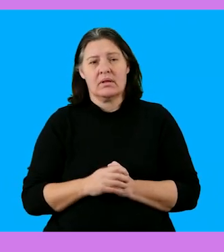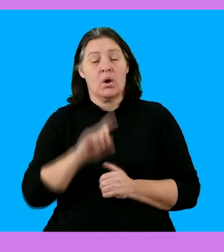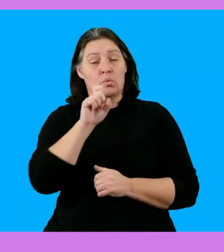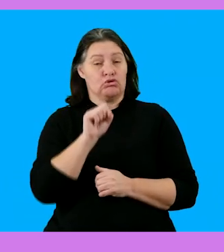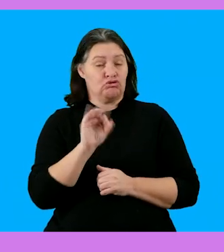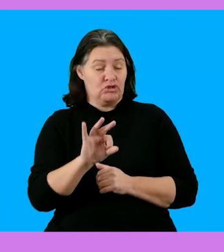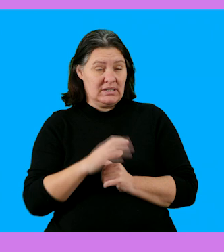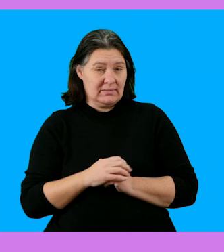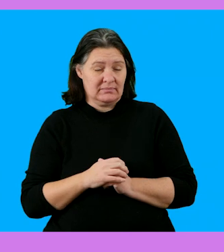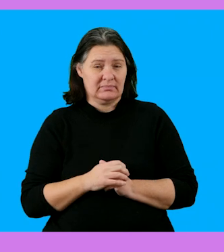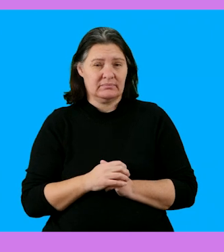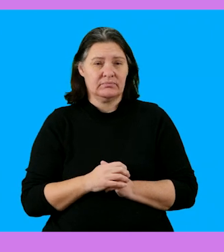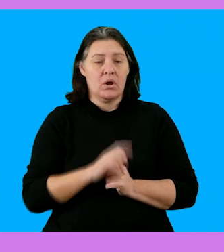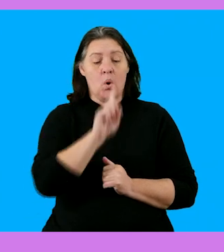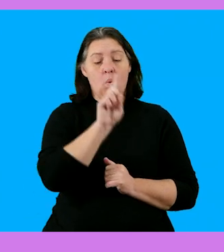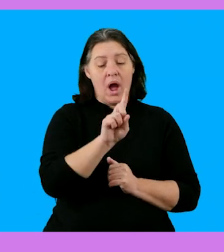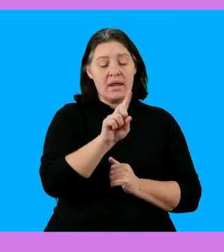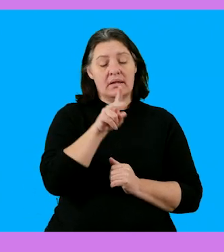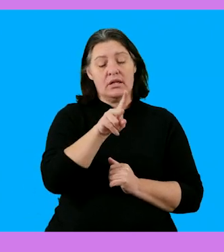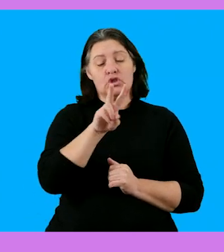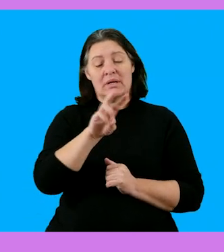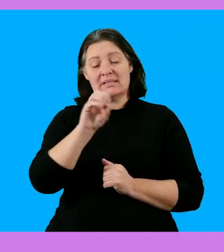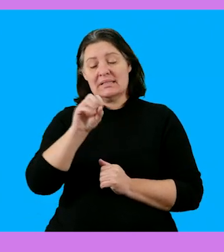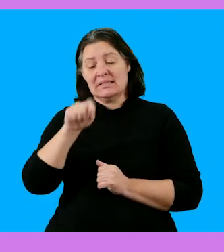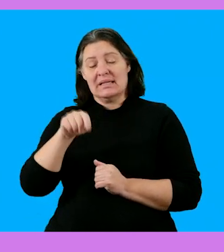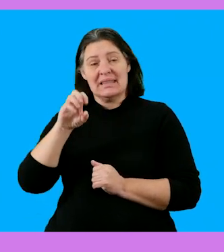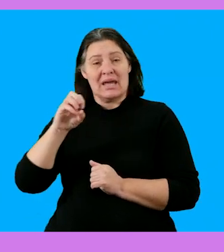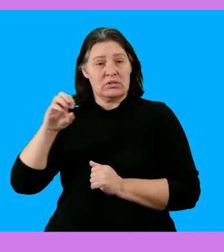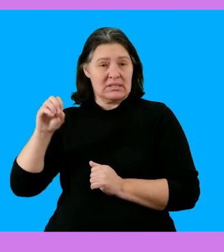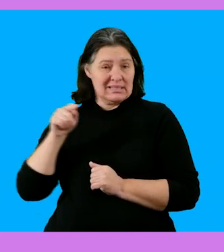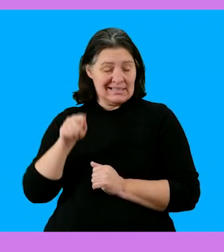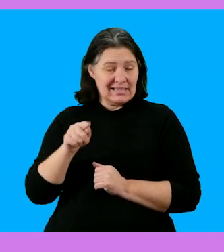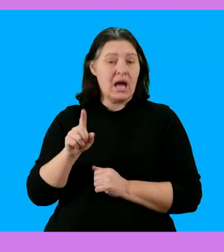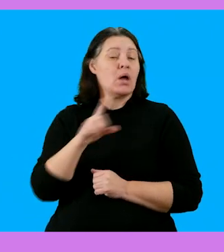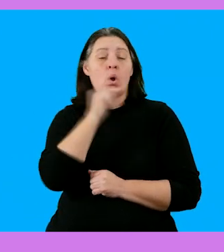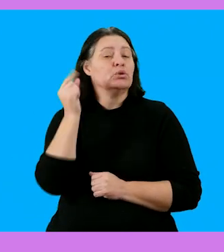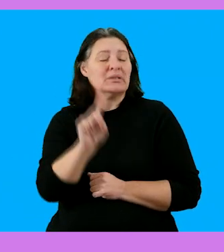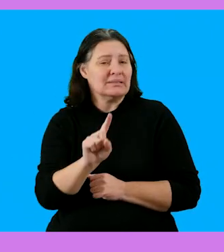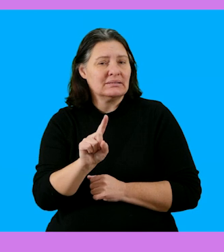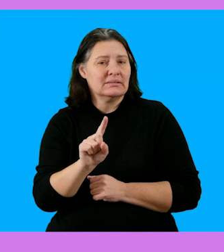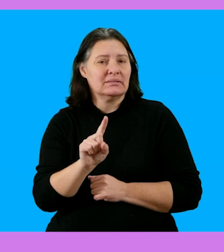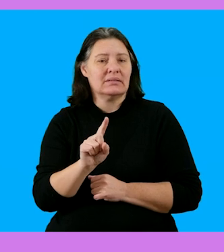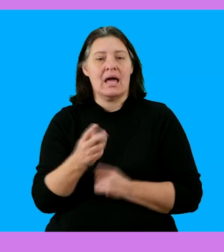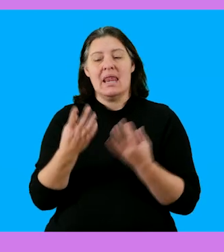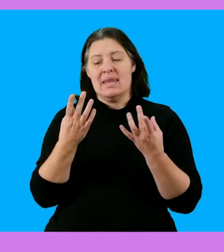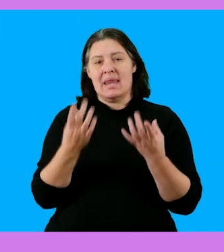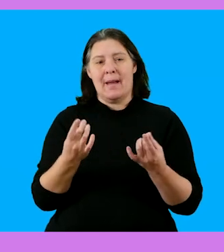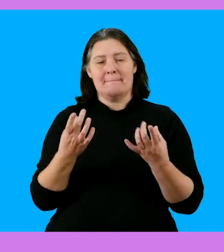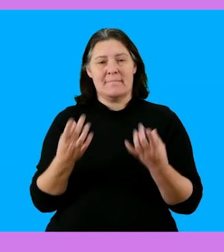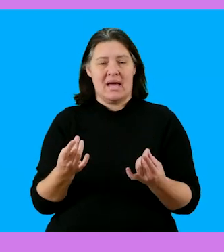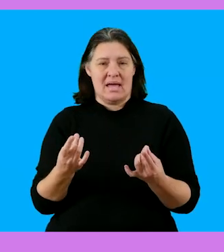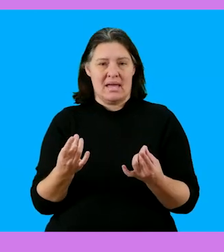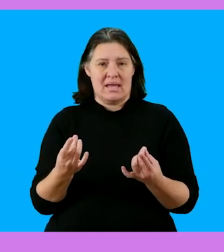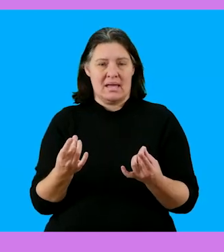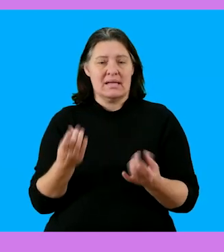question, question number 3. 1:20,000 is called a, that's correct. This is called a